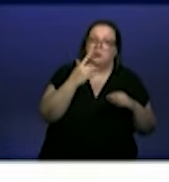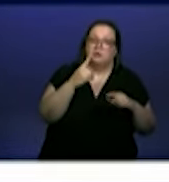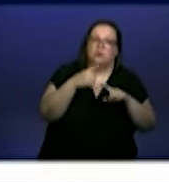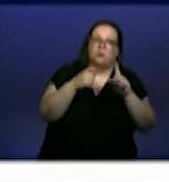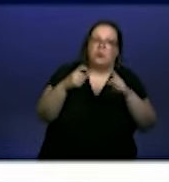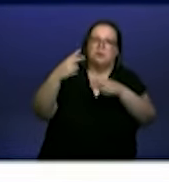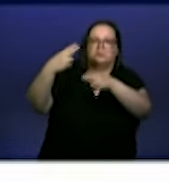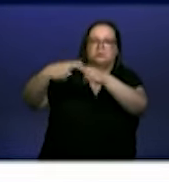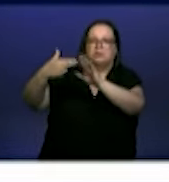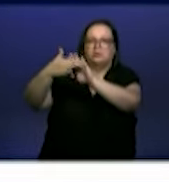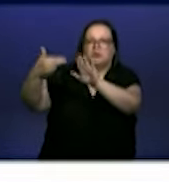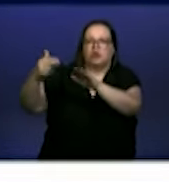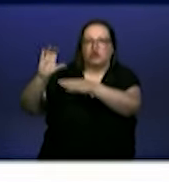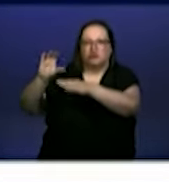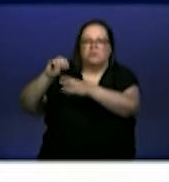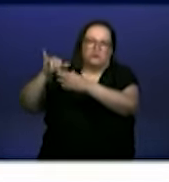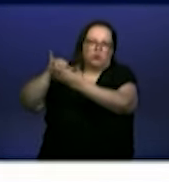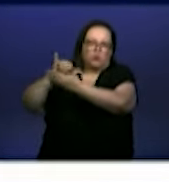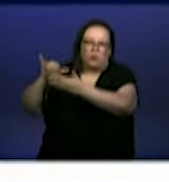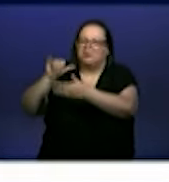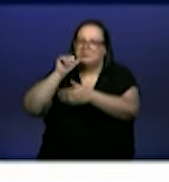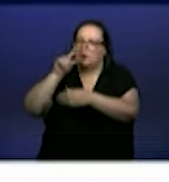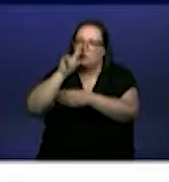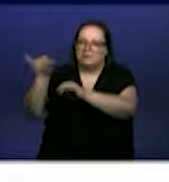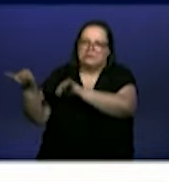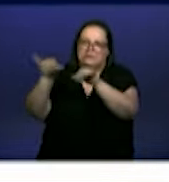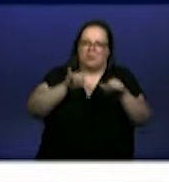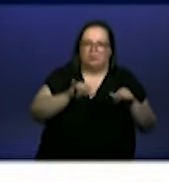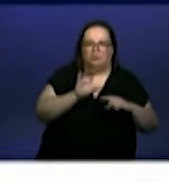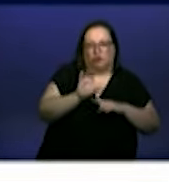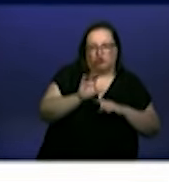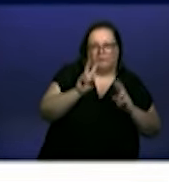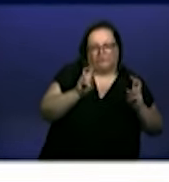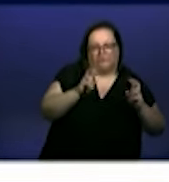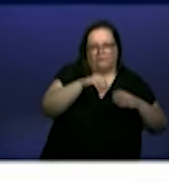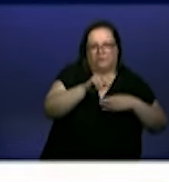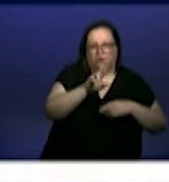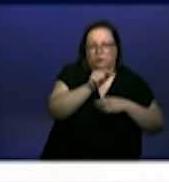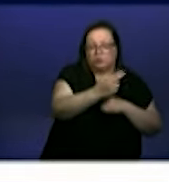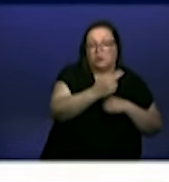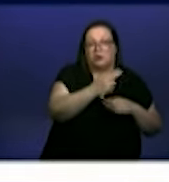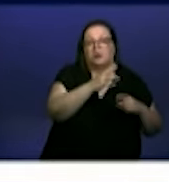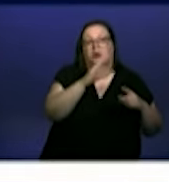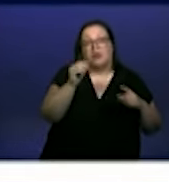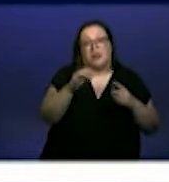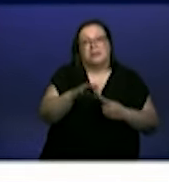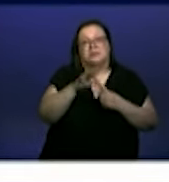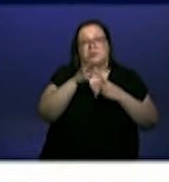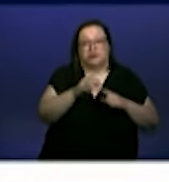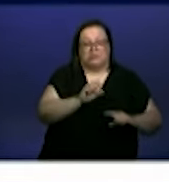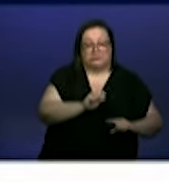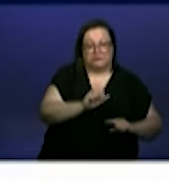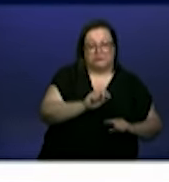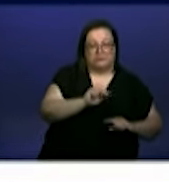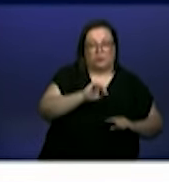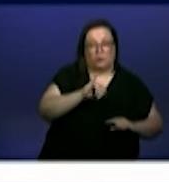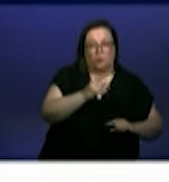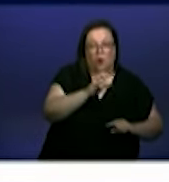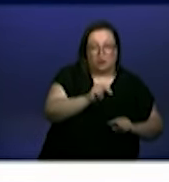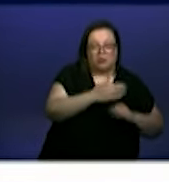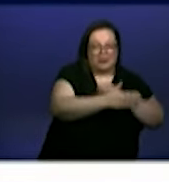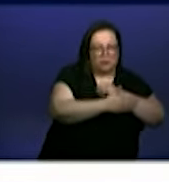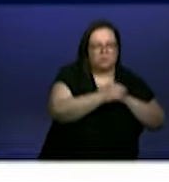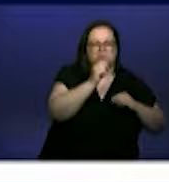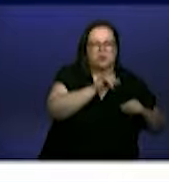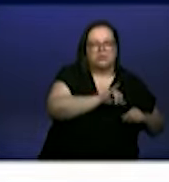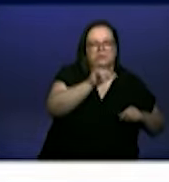not necessarily what's conservative in Utah. And even more so, what's conservative in San Juan County is not the same as Utah County.